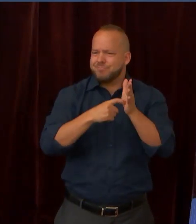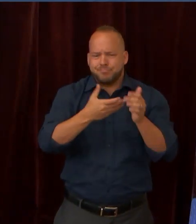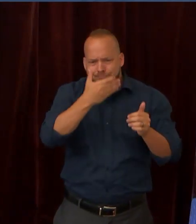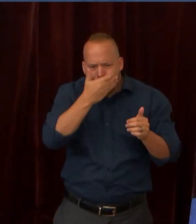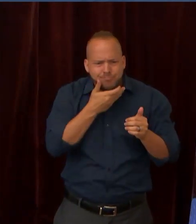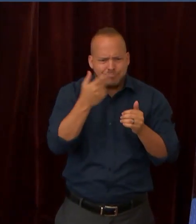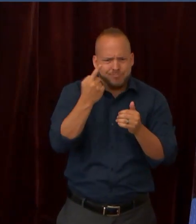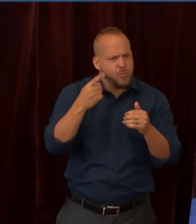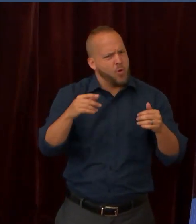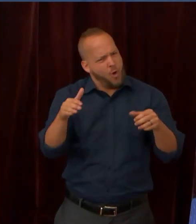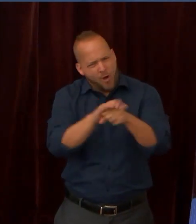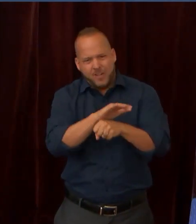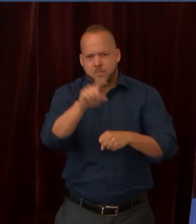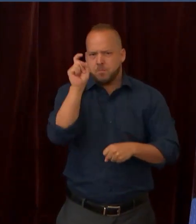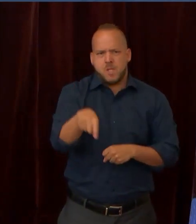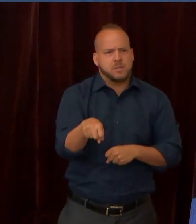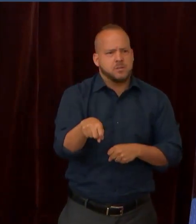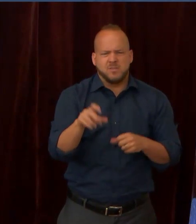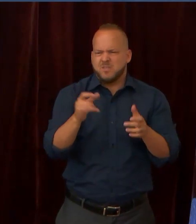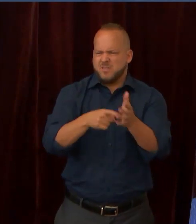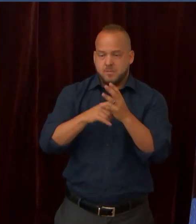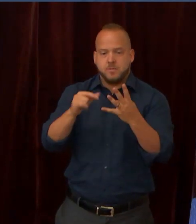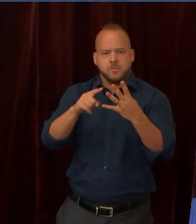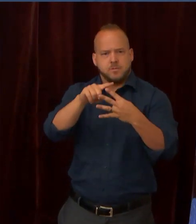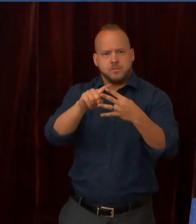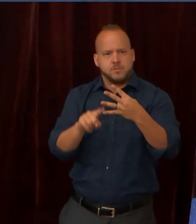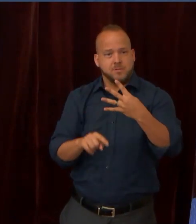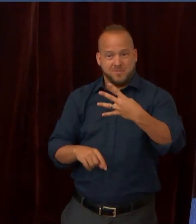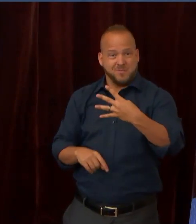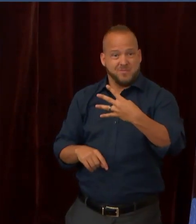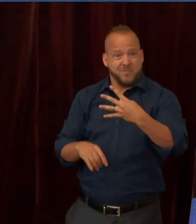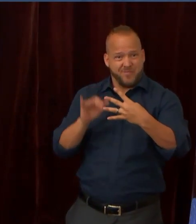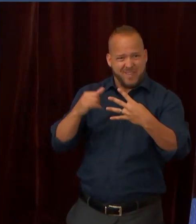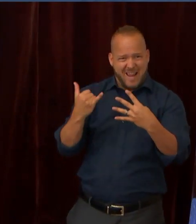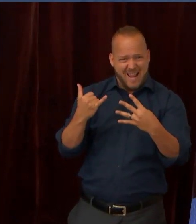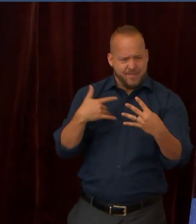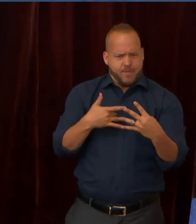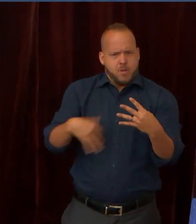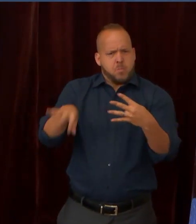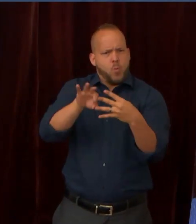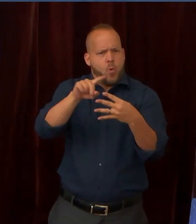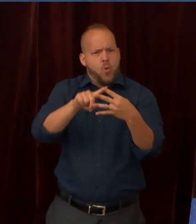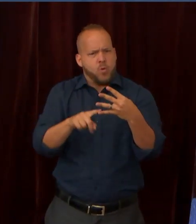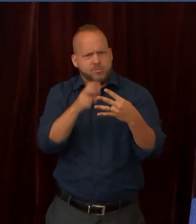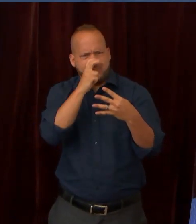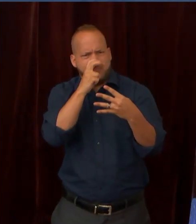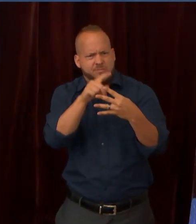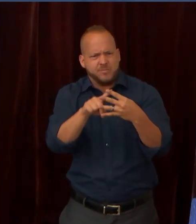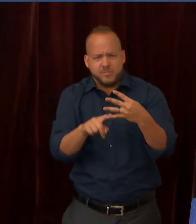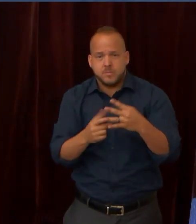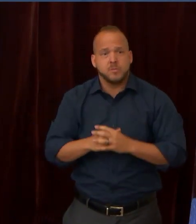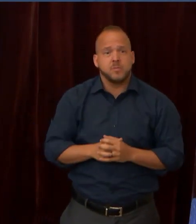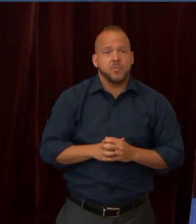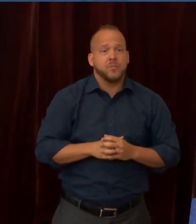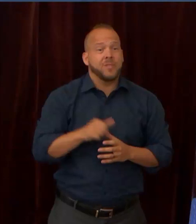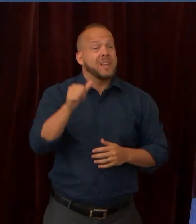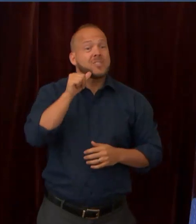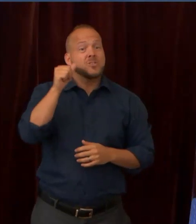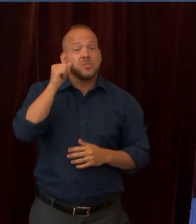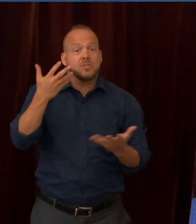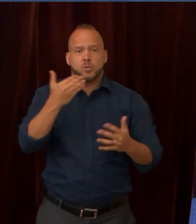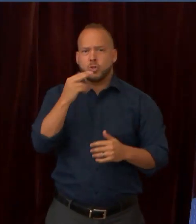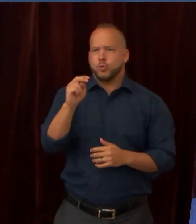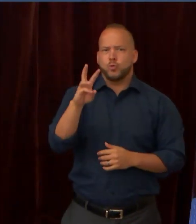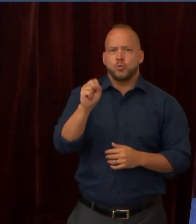things I'll share with you from our briefing yesterday with the Institute for Disease Modeling is that there's some evidence that people